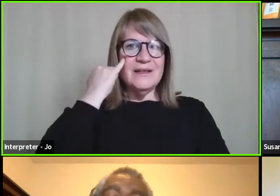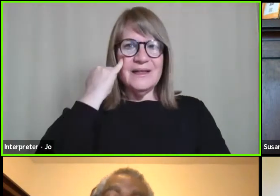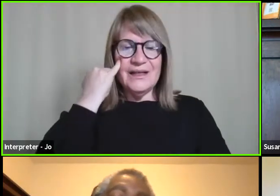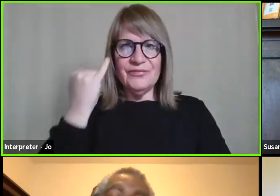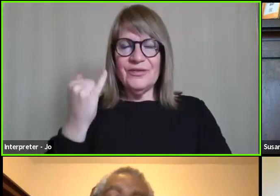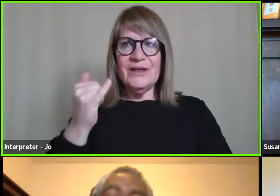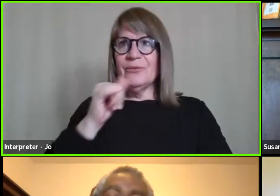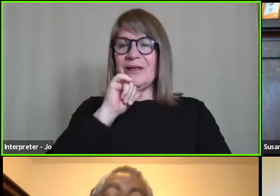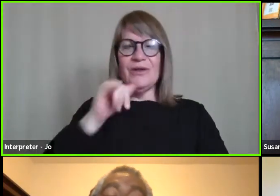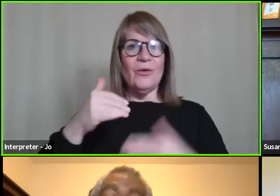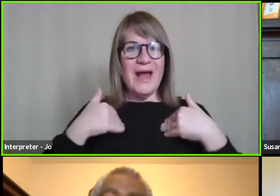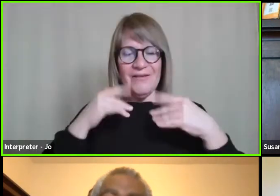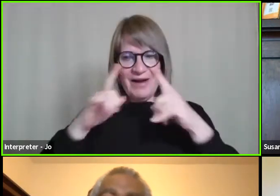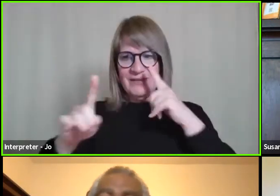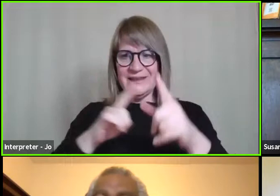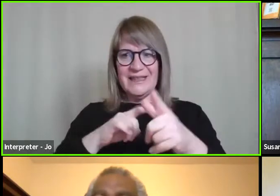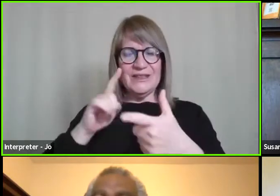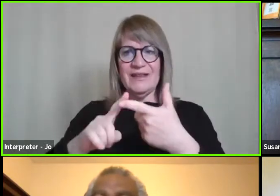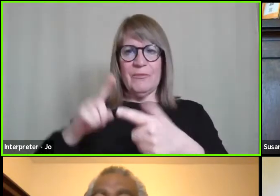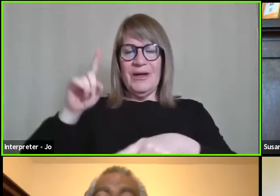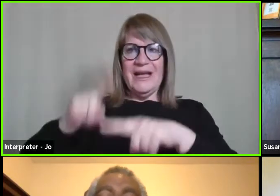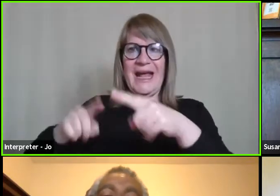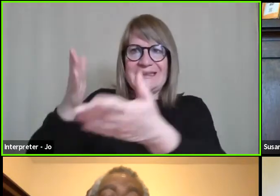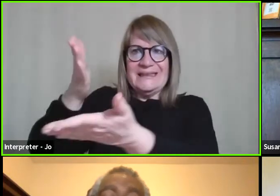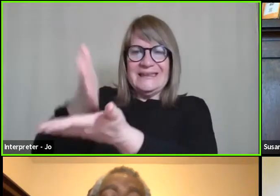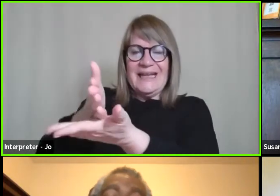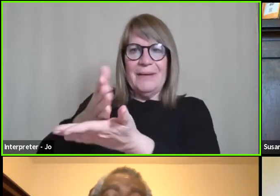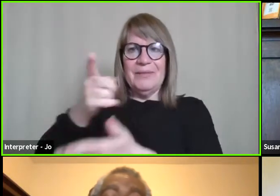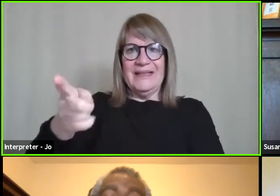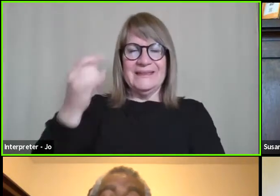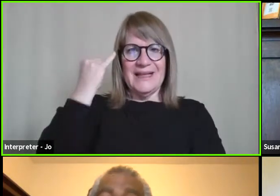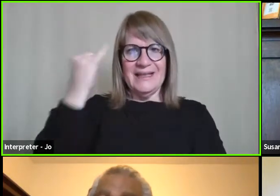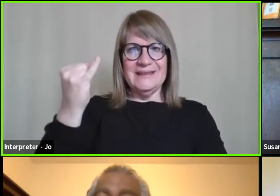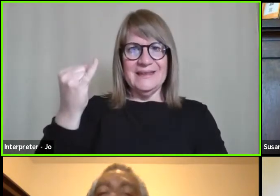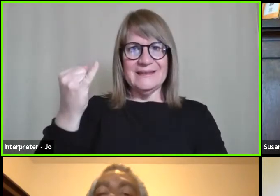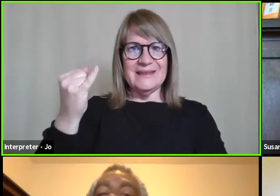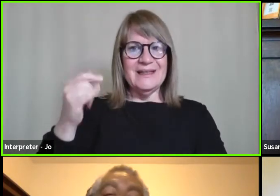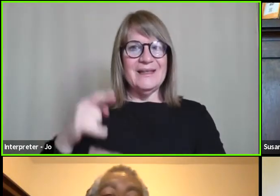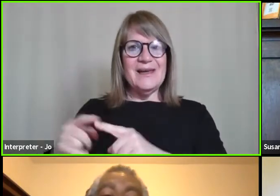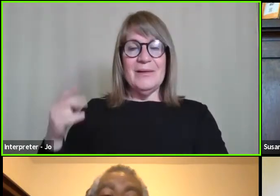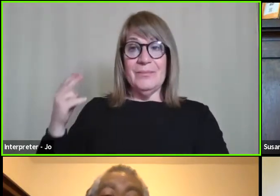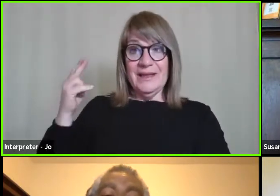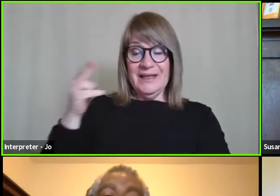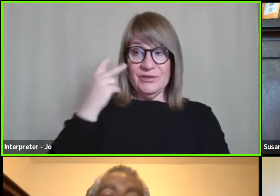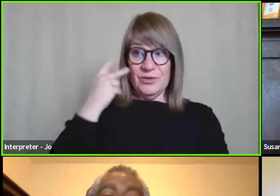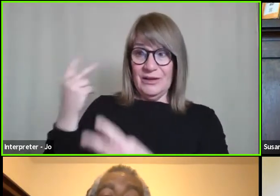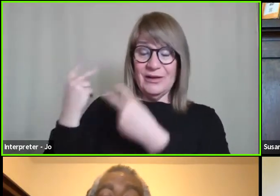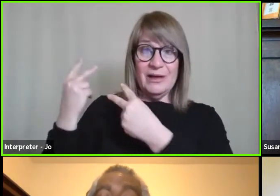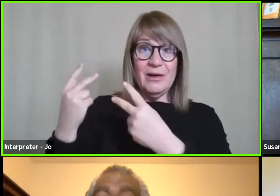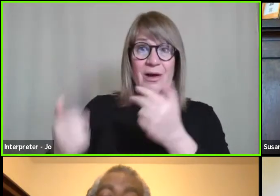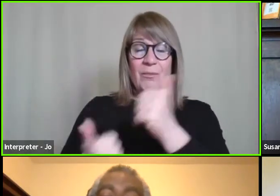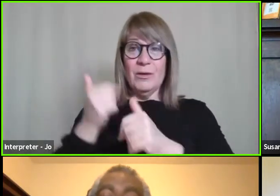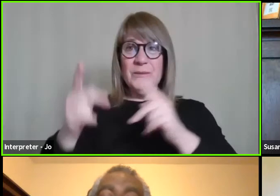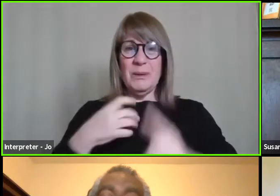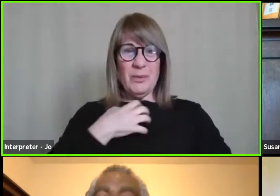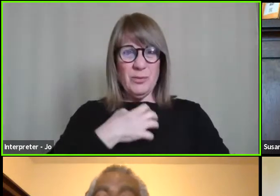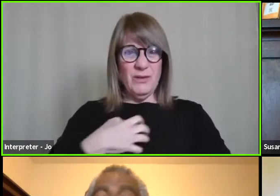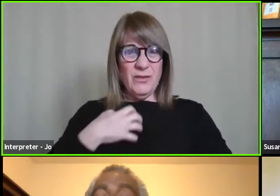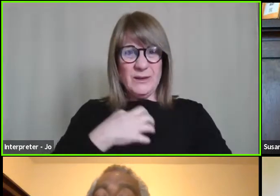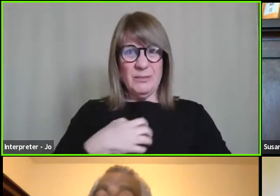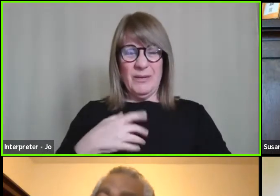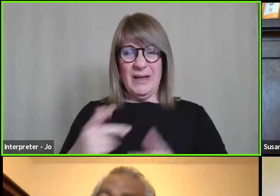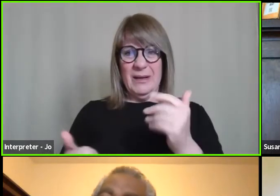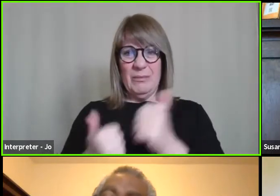ideas and yet given access to this history most people are revulsed by it and most people are shocked